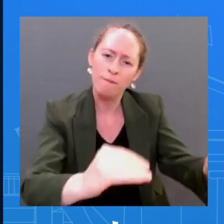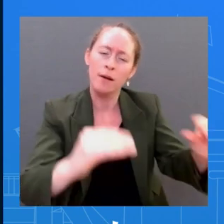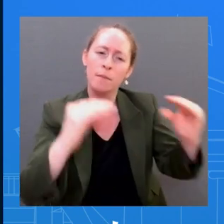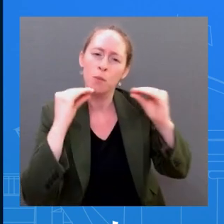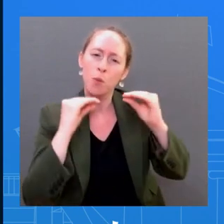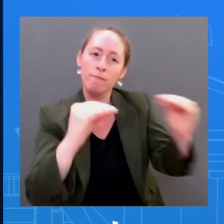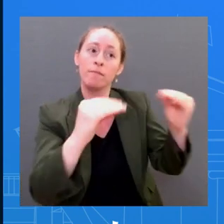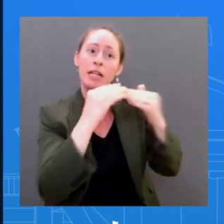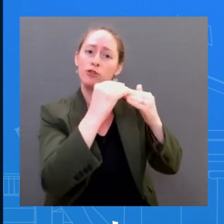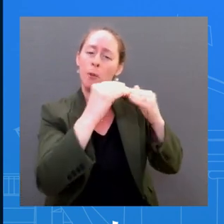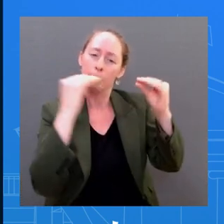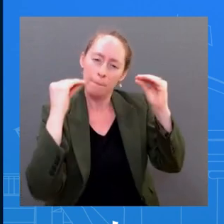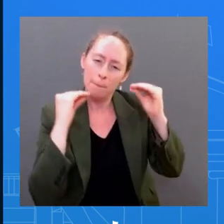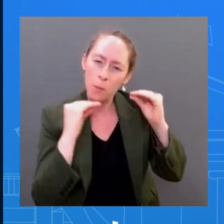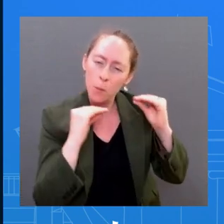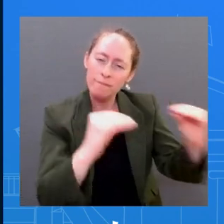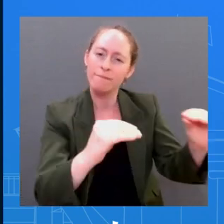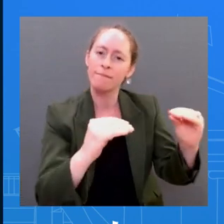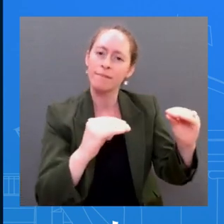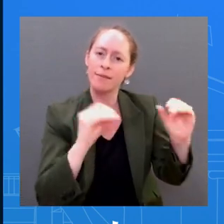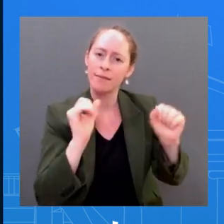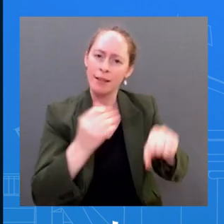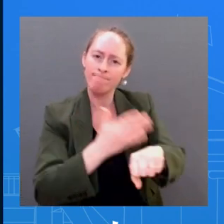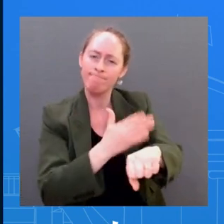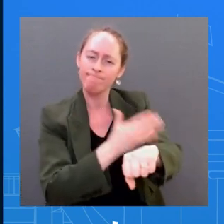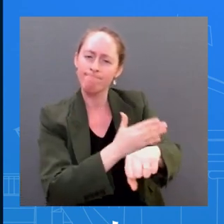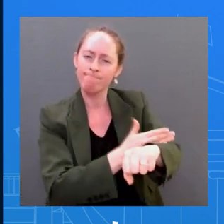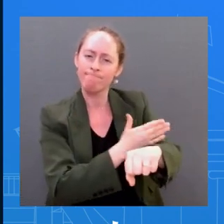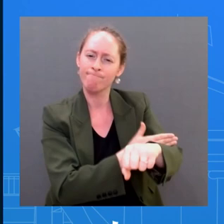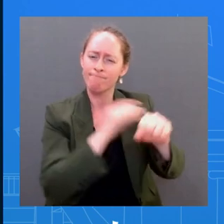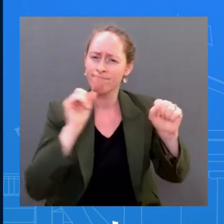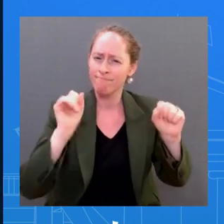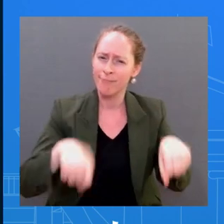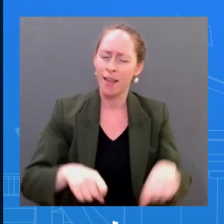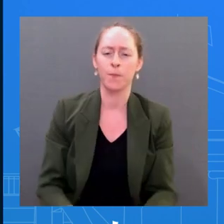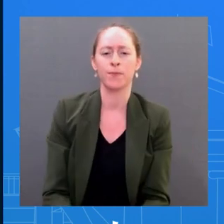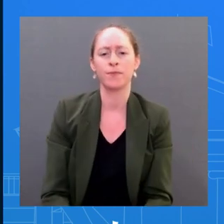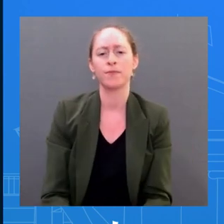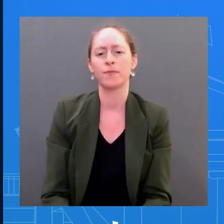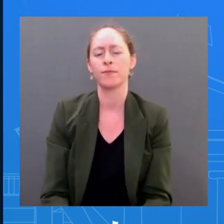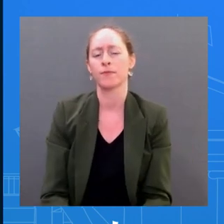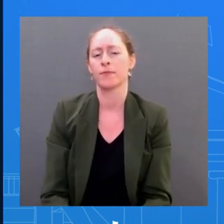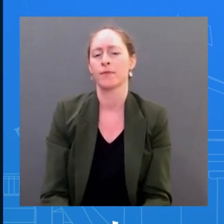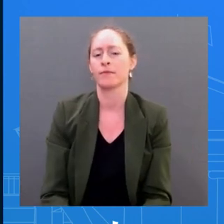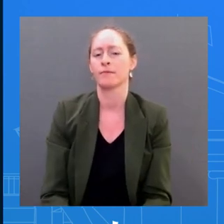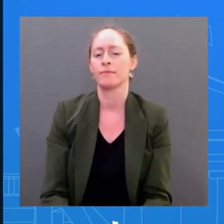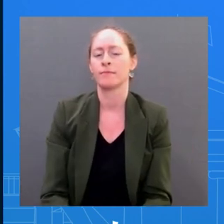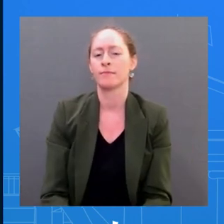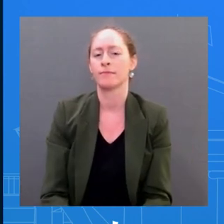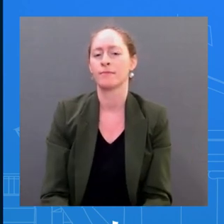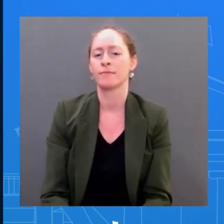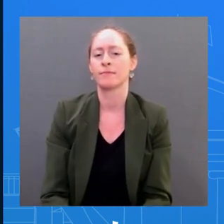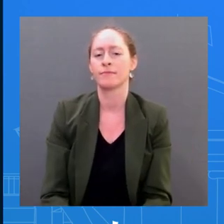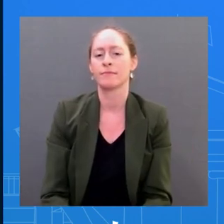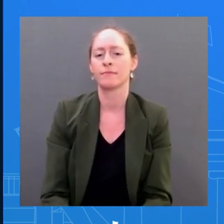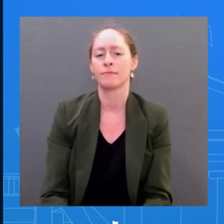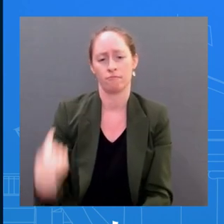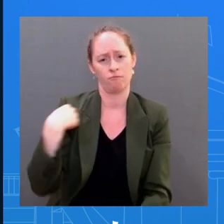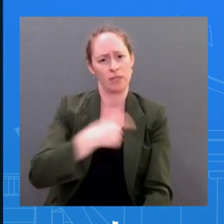us with real leadership, let's start giving all of us good reason to believe that the American dream is not an illusion.